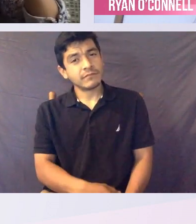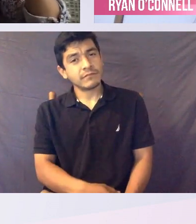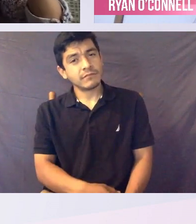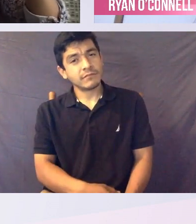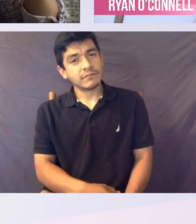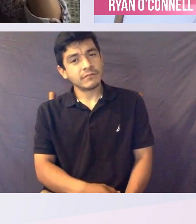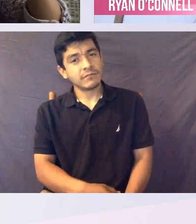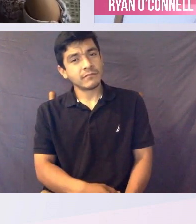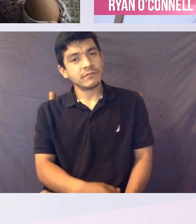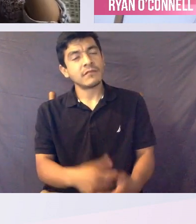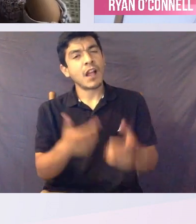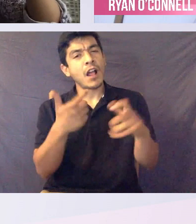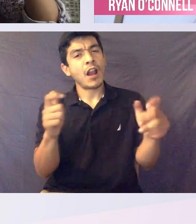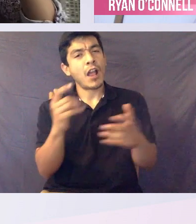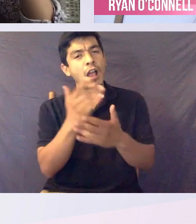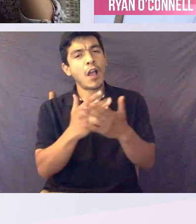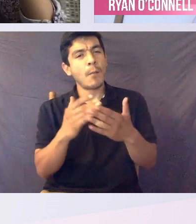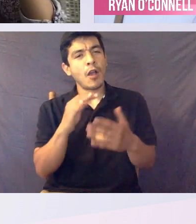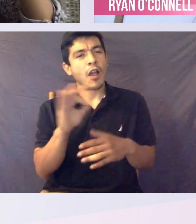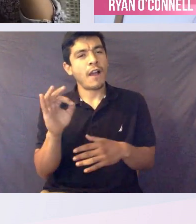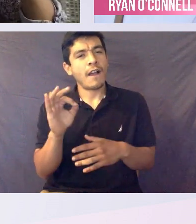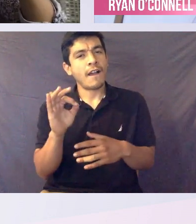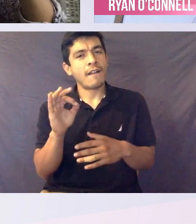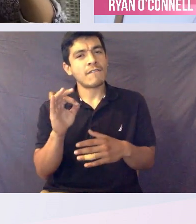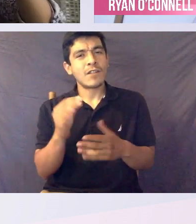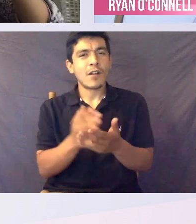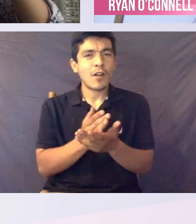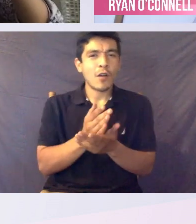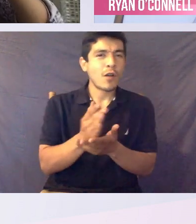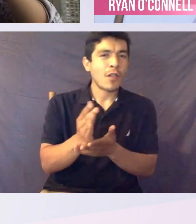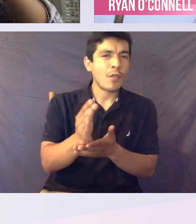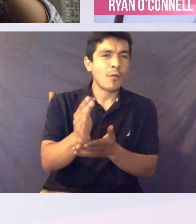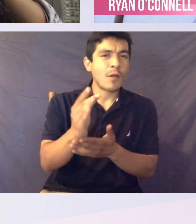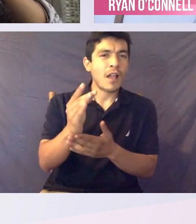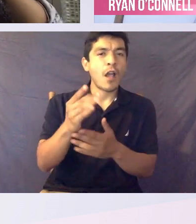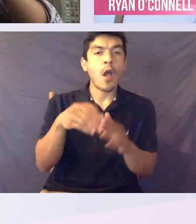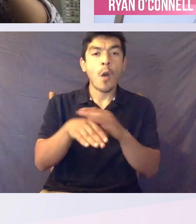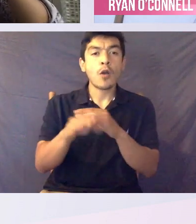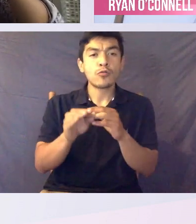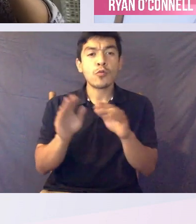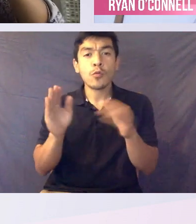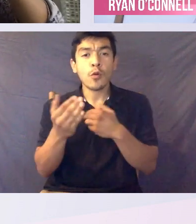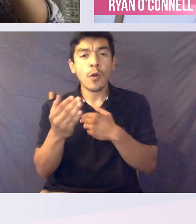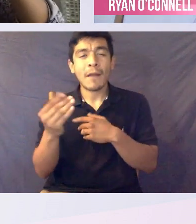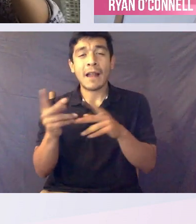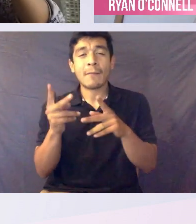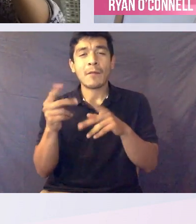a large part of navigating going into rooms and being told no,